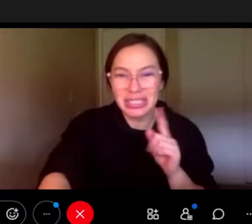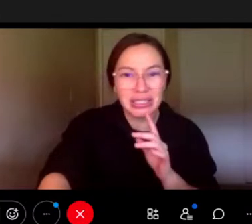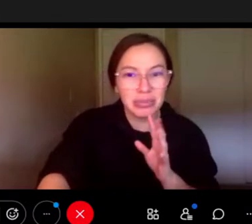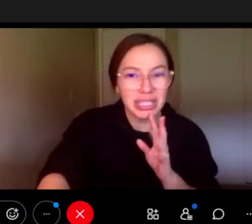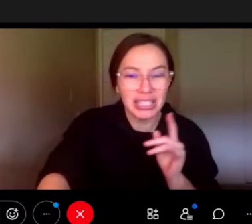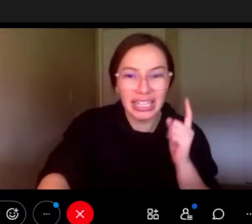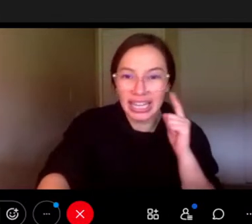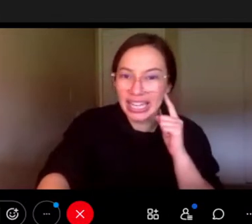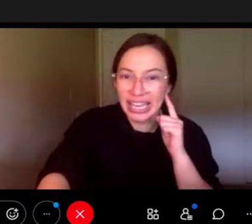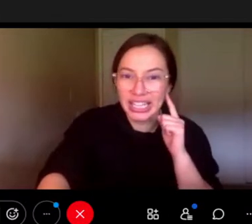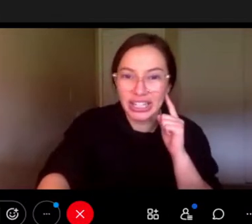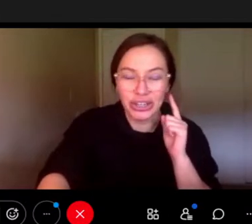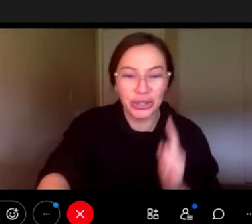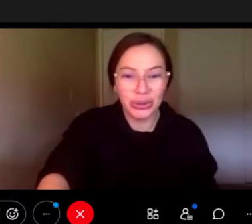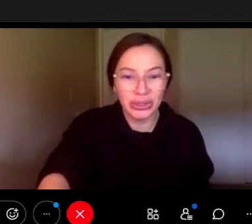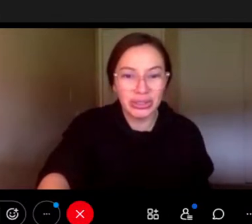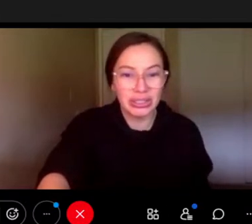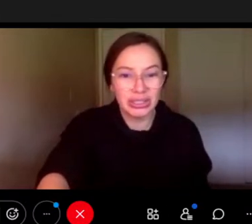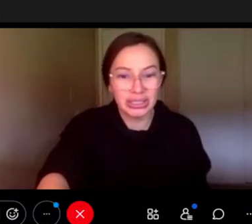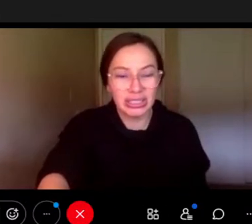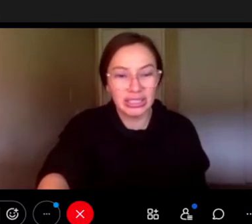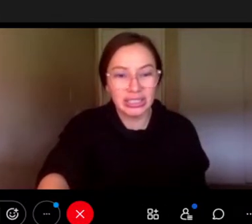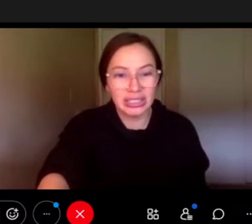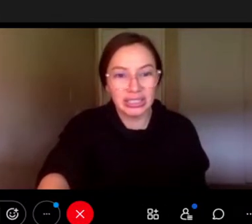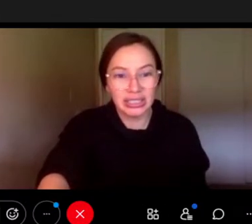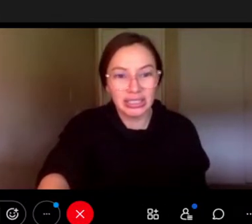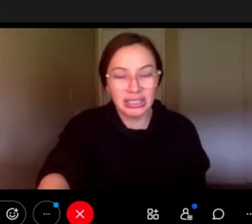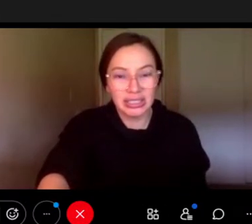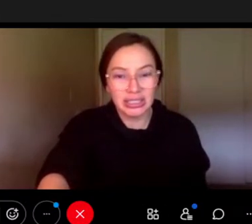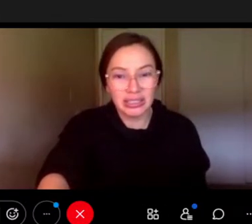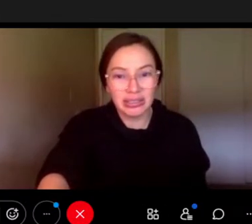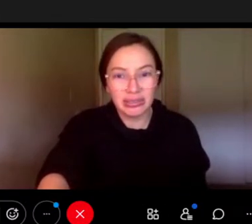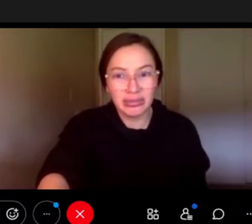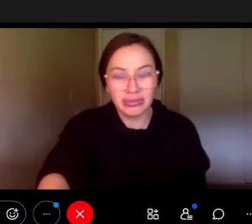Sorry, if anyone's speaking, I can't hear you.